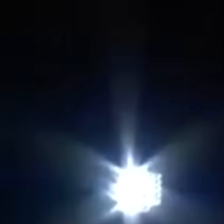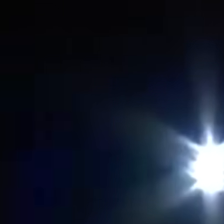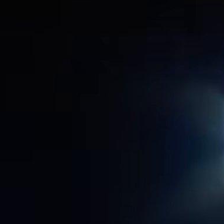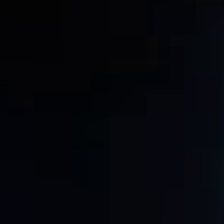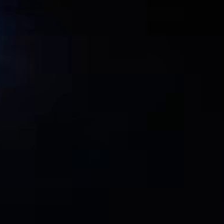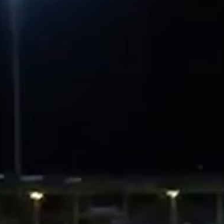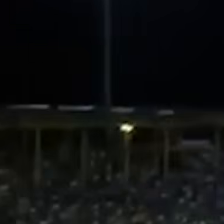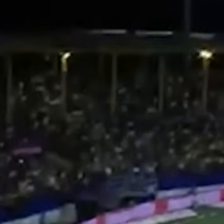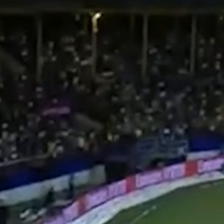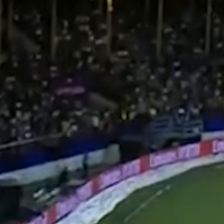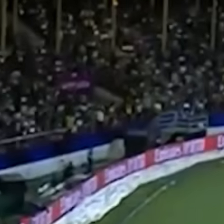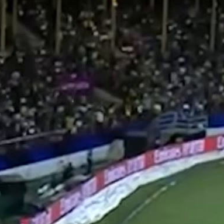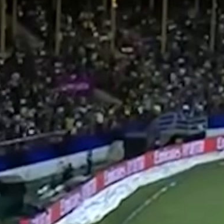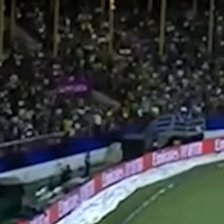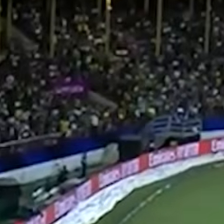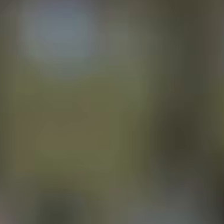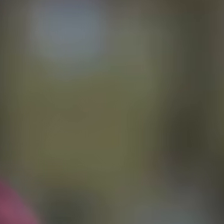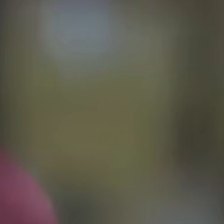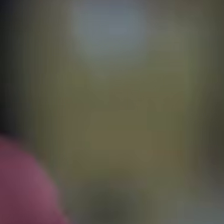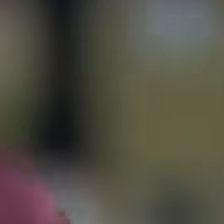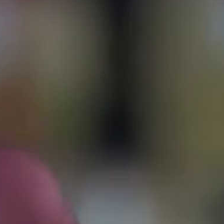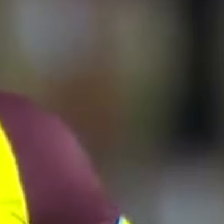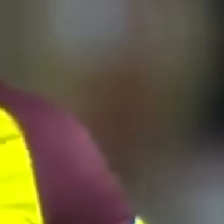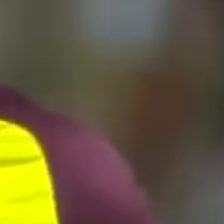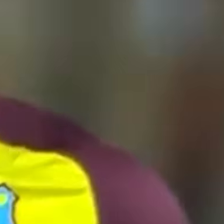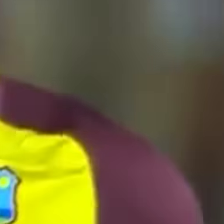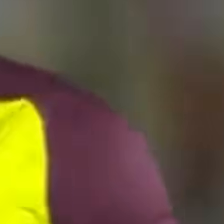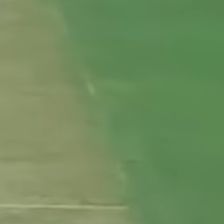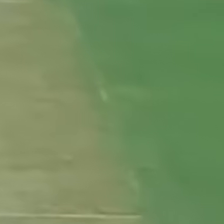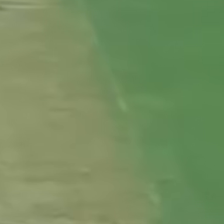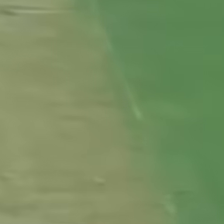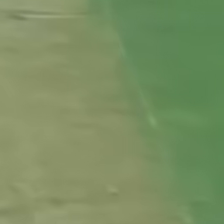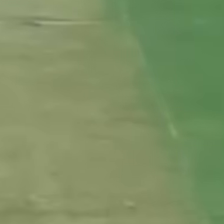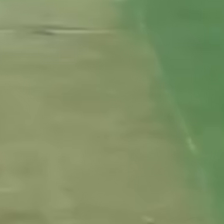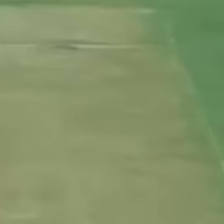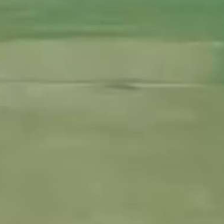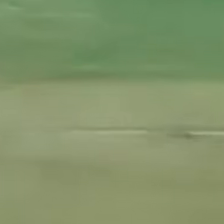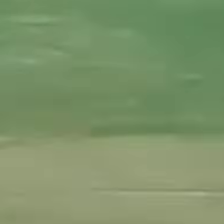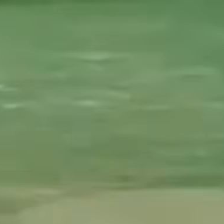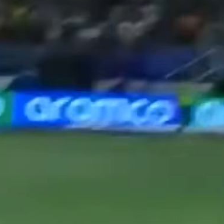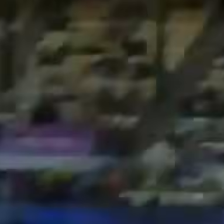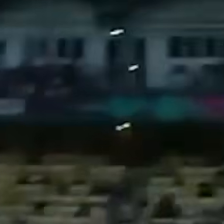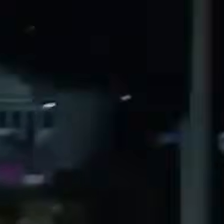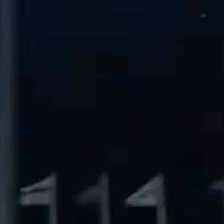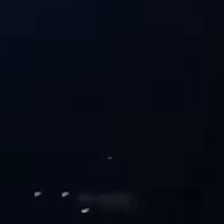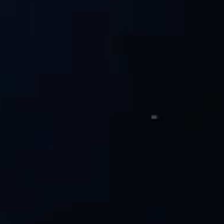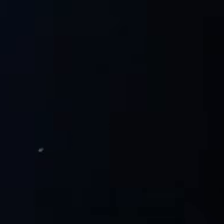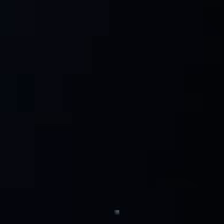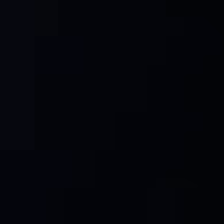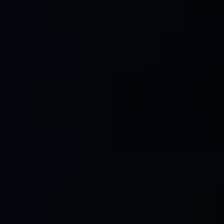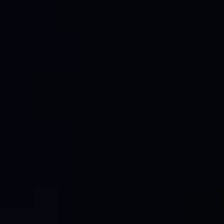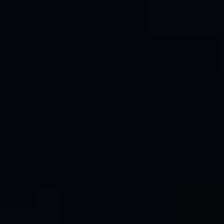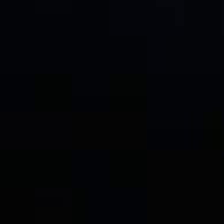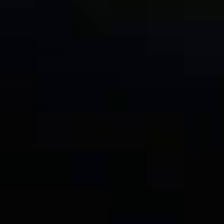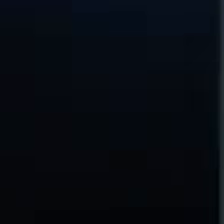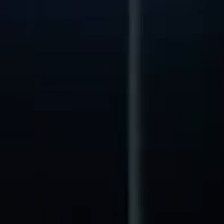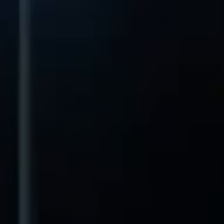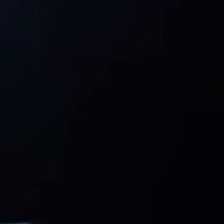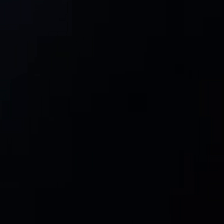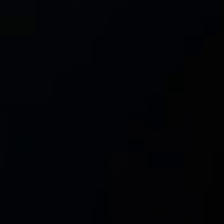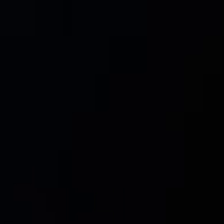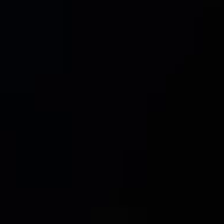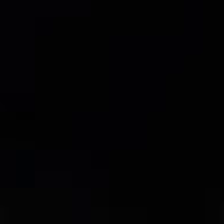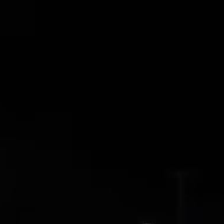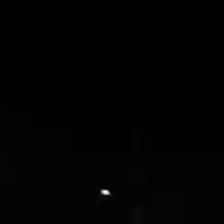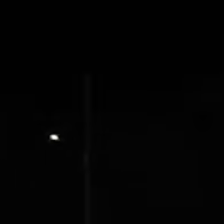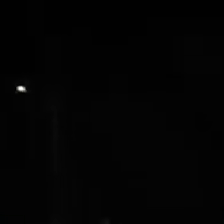for the Windies, amassing 153 runs in the November series against England, and led the regional men to the Super 8 stage of the